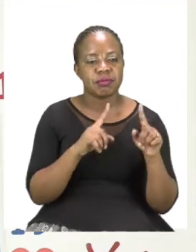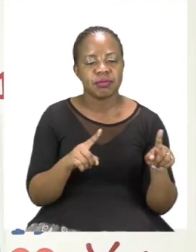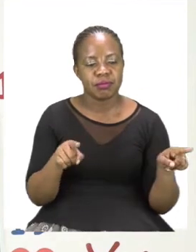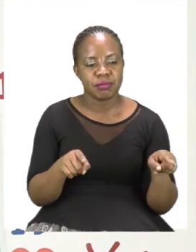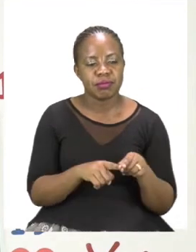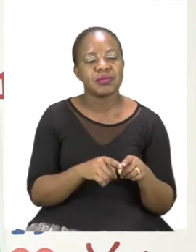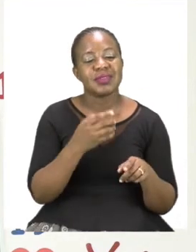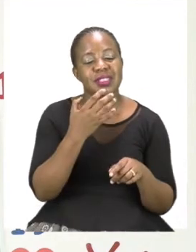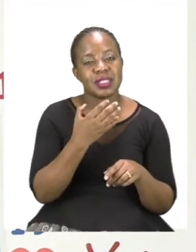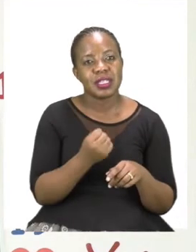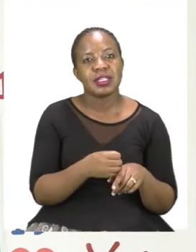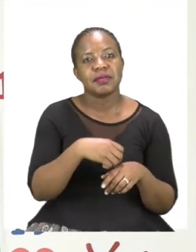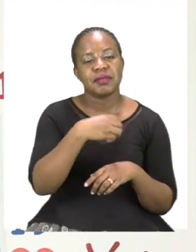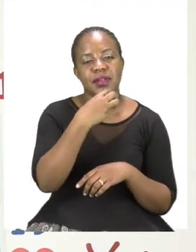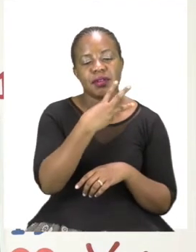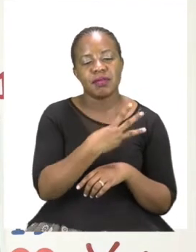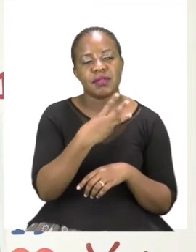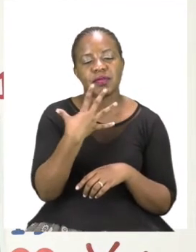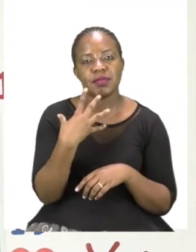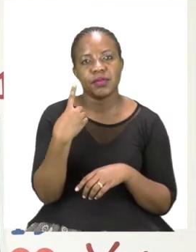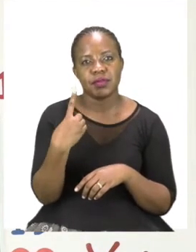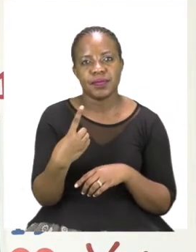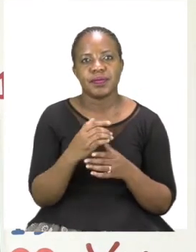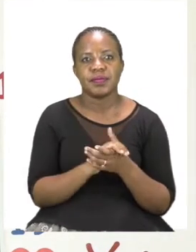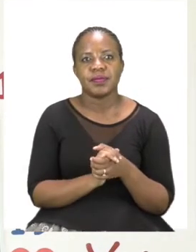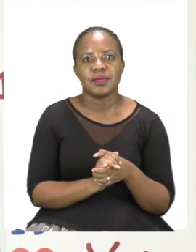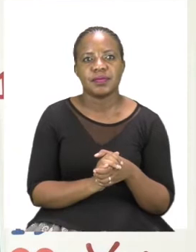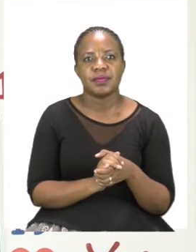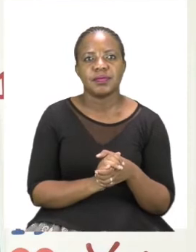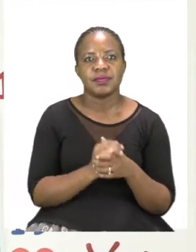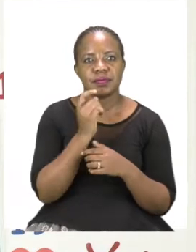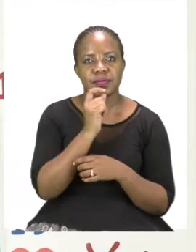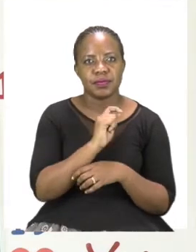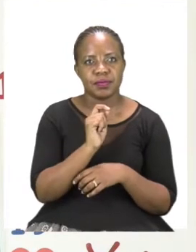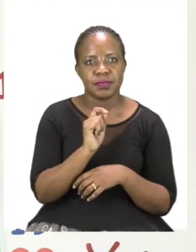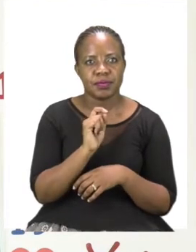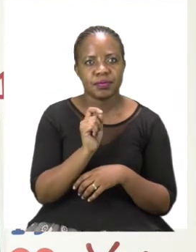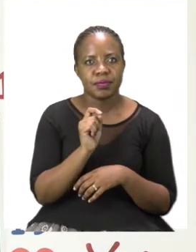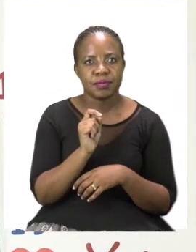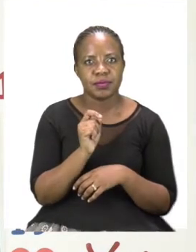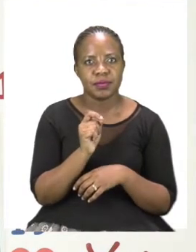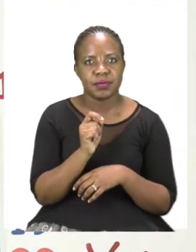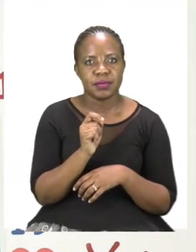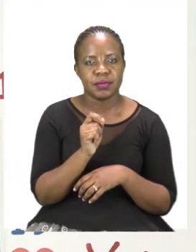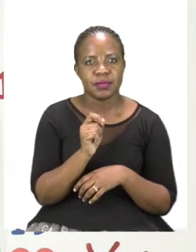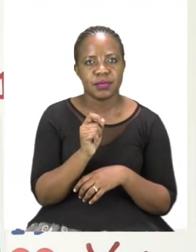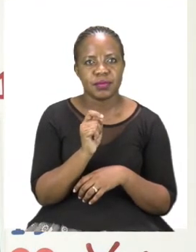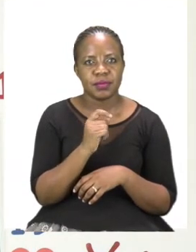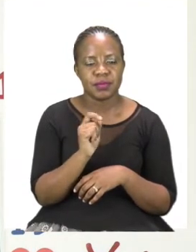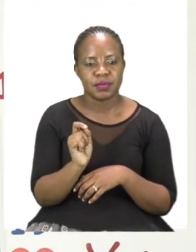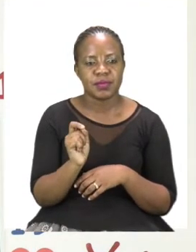351. So when we are writing our numbers, boys and girls, we always start with the left.